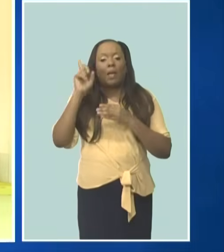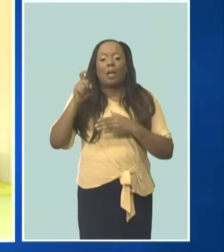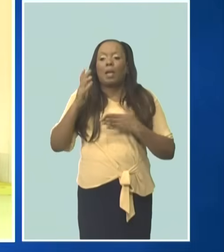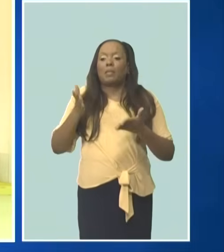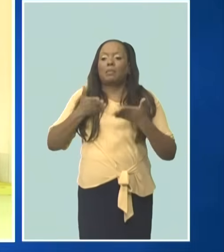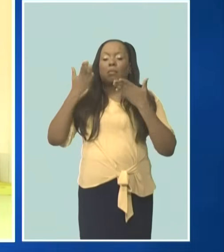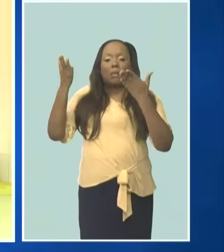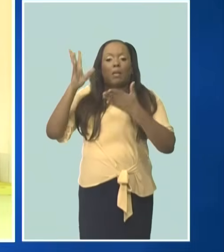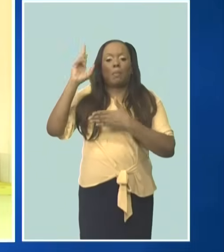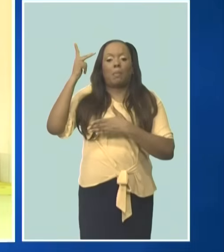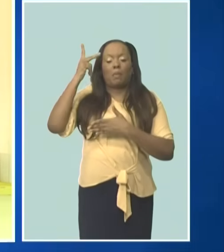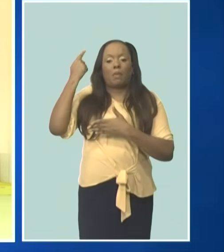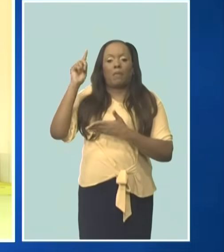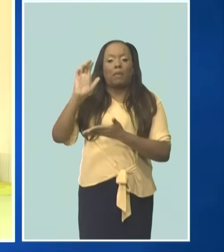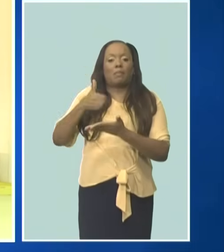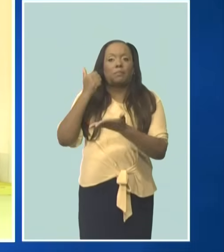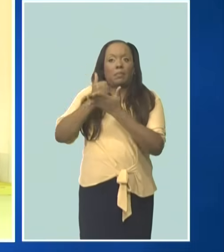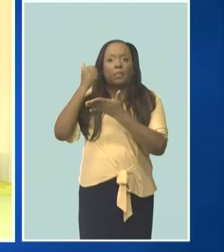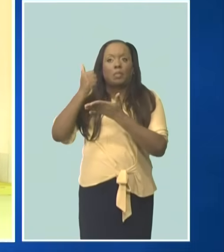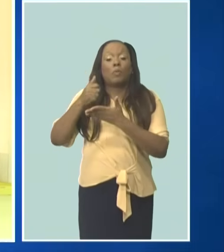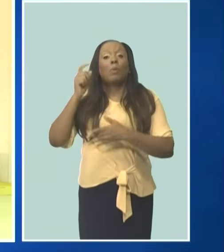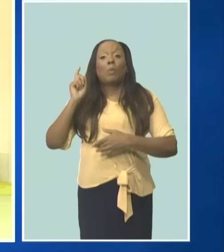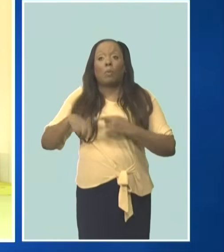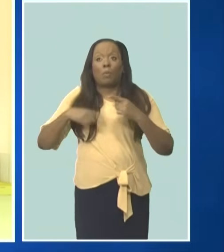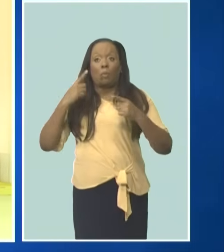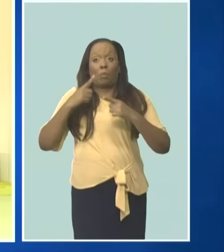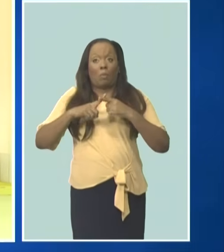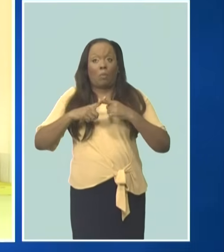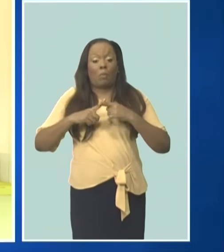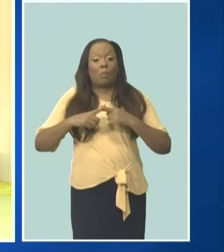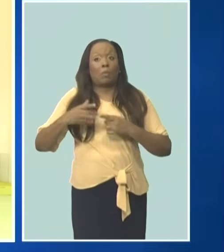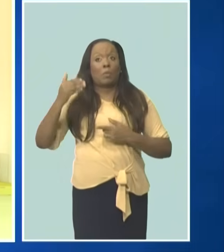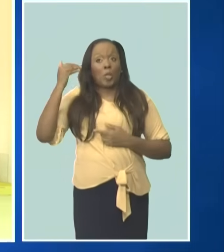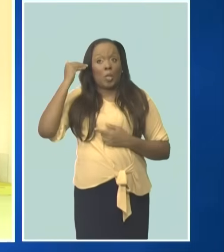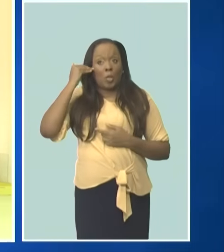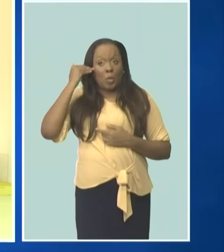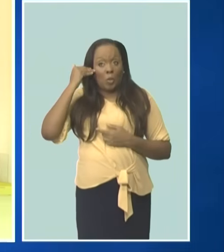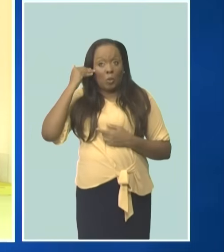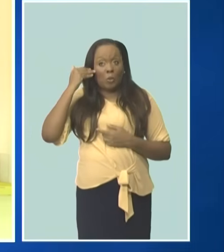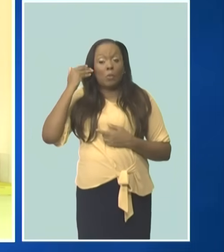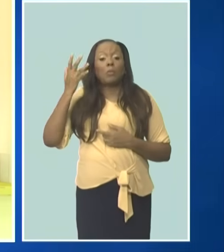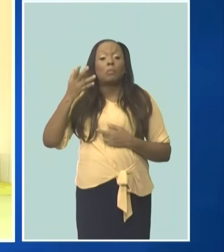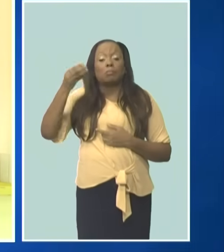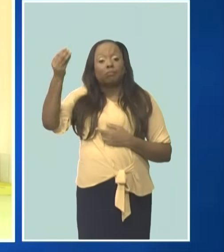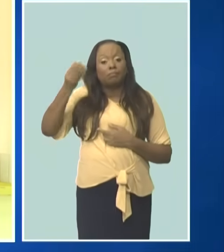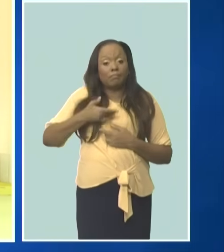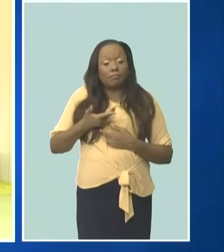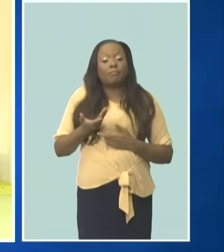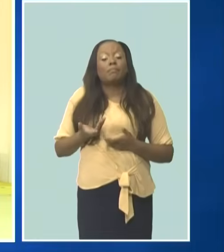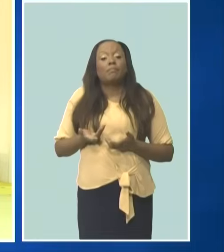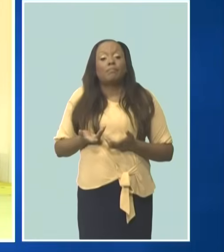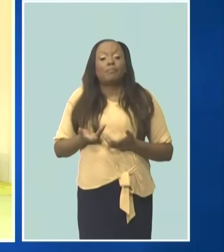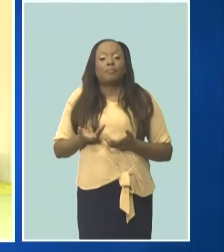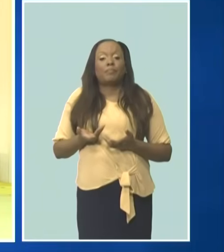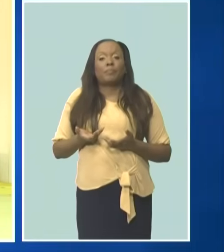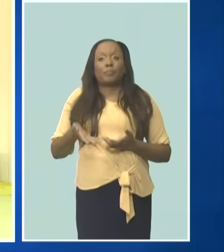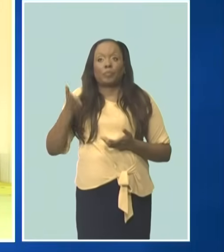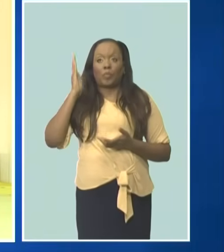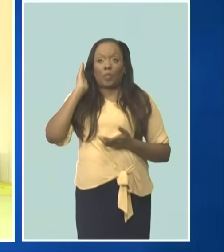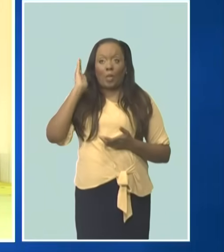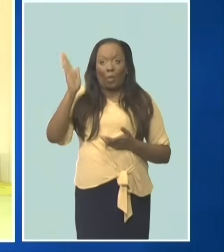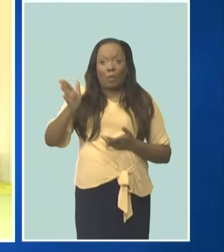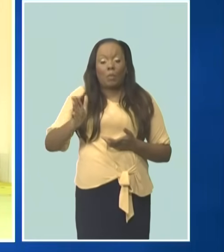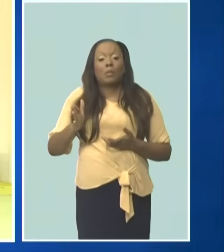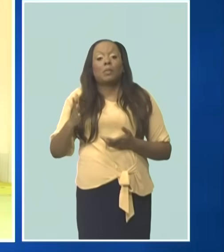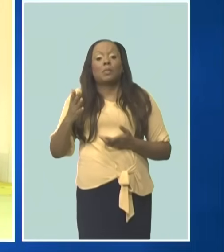that process. So as soon as we are able to have that information in hand, we'll be able to tell you